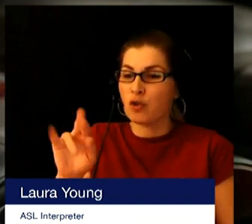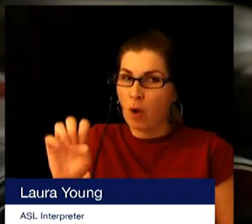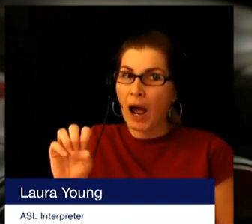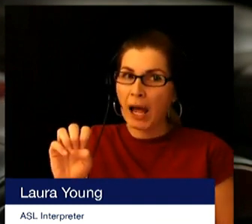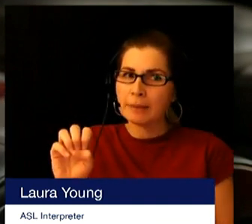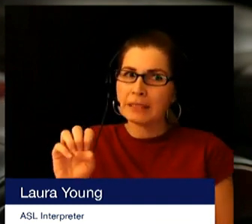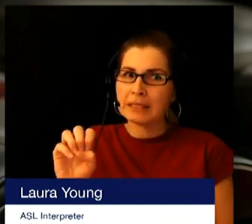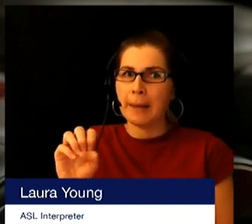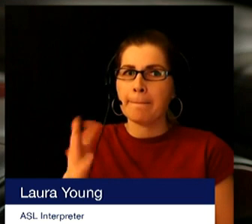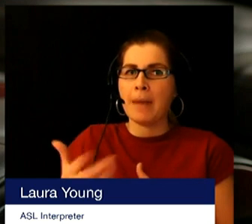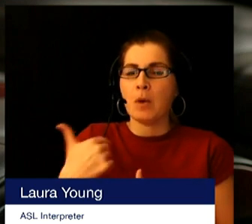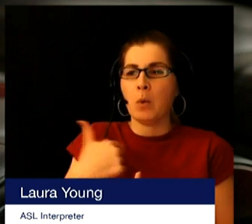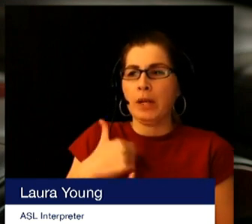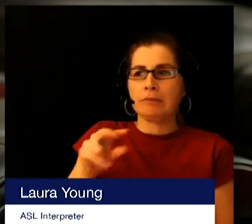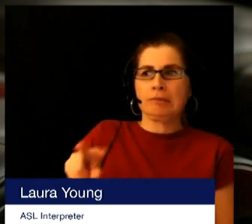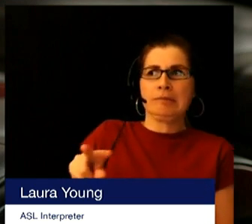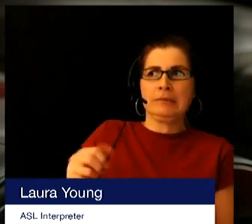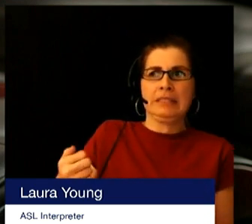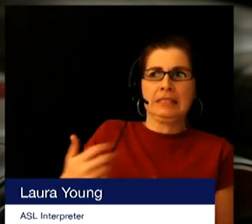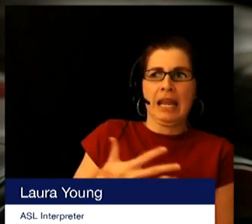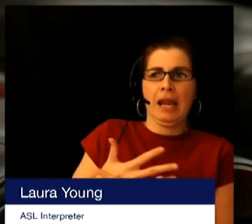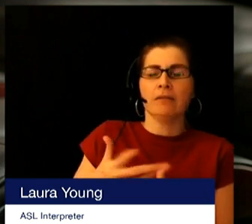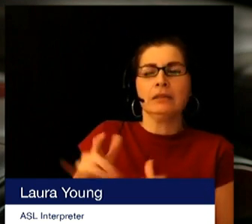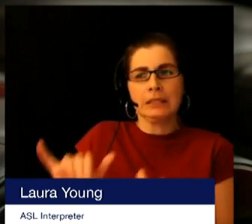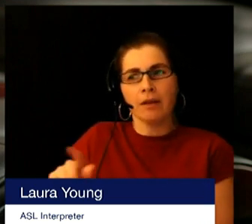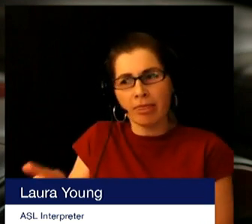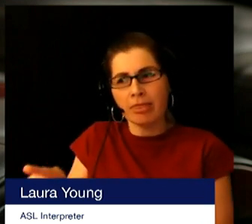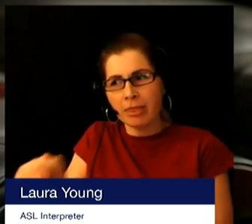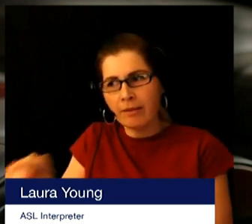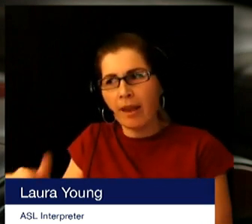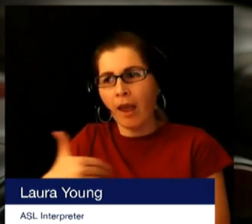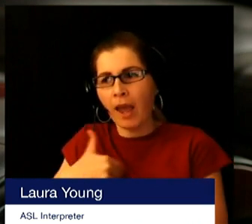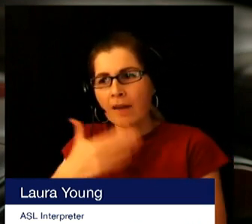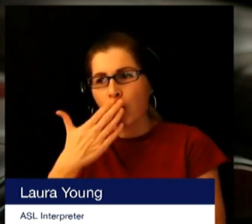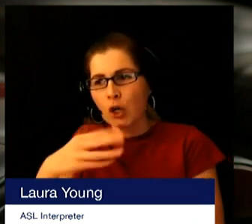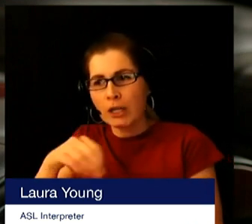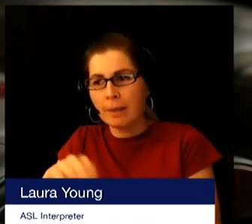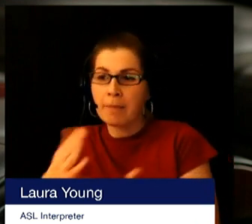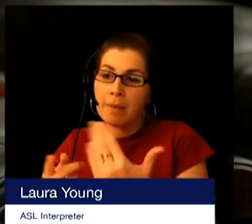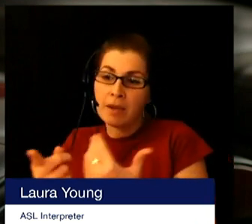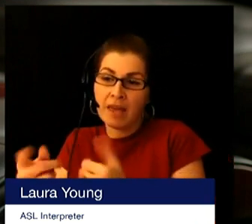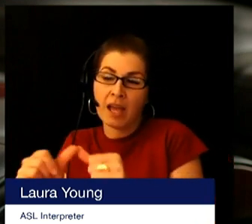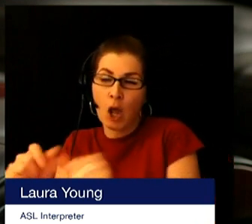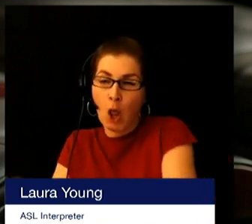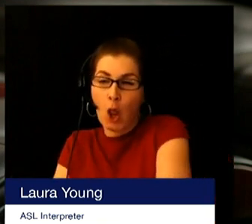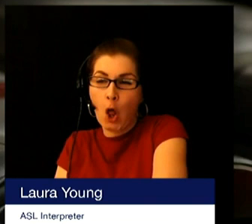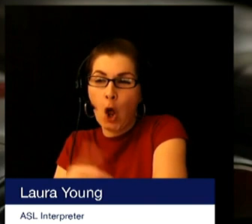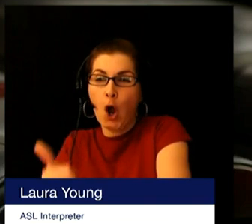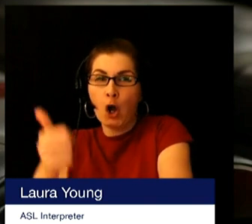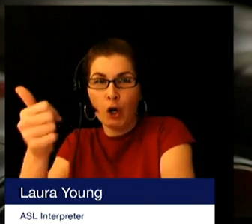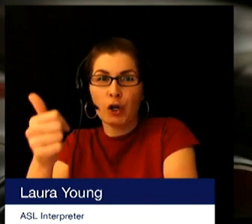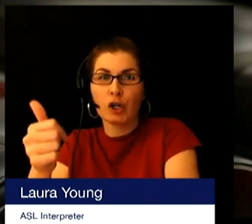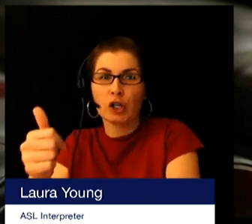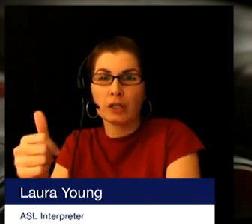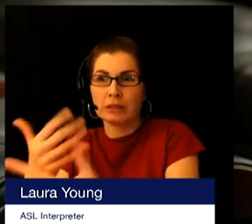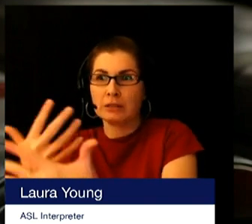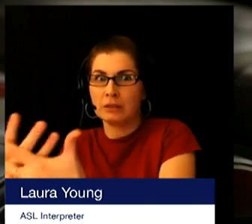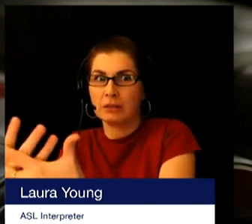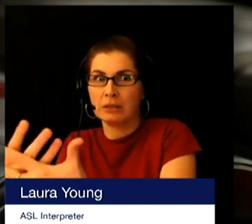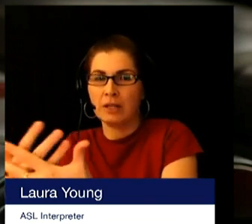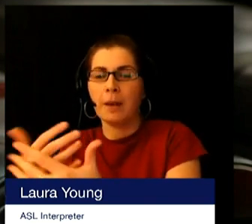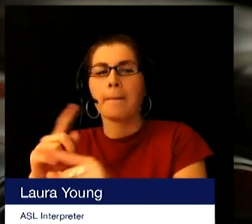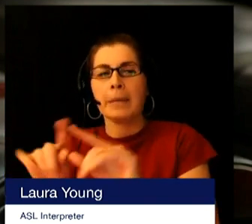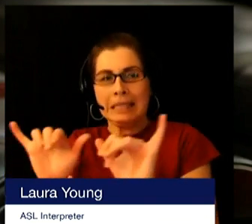them, and they might be serving longer sentences, we also know that folks age